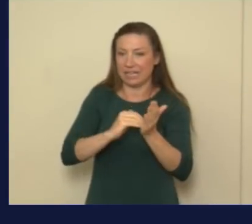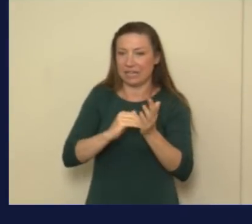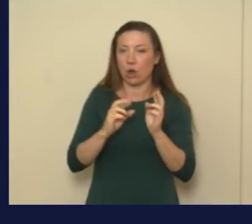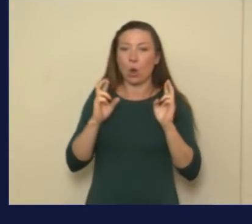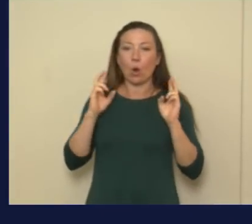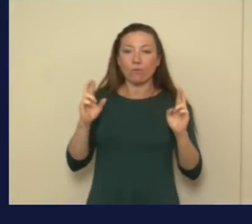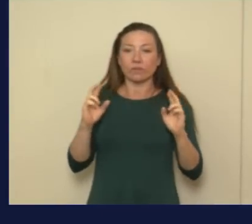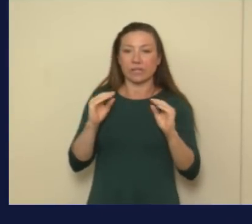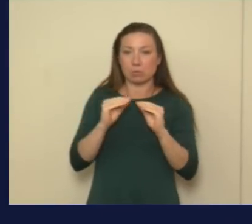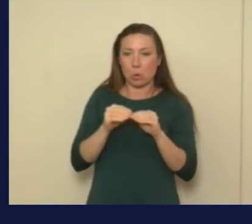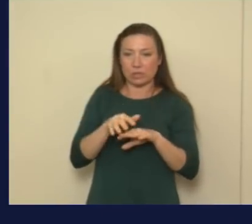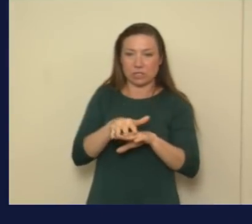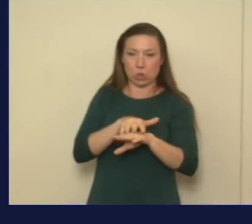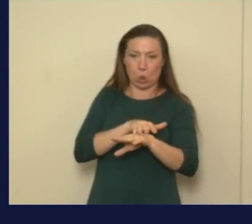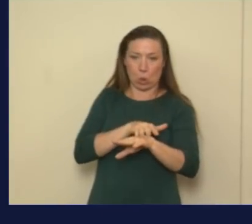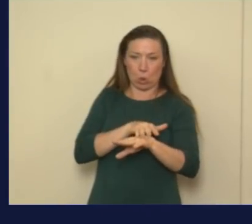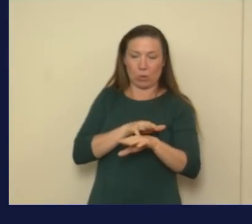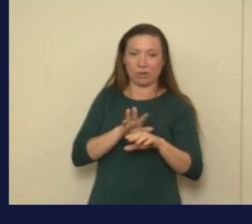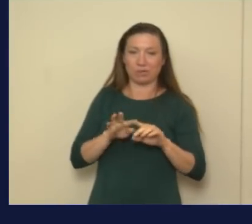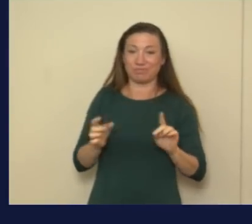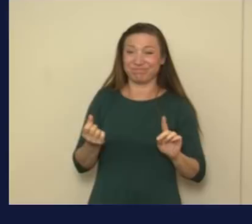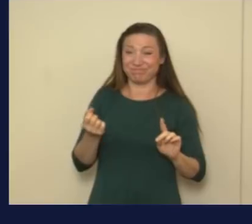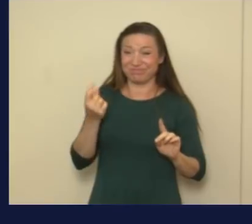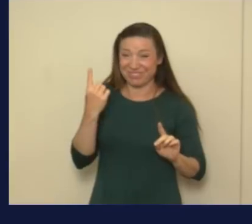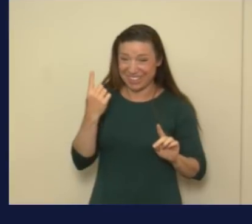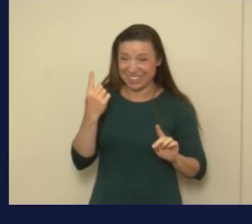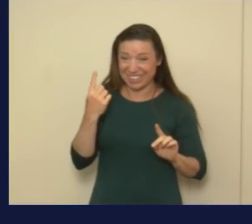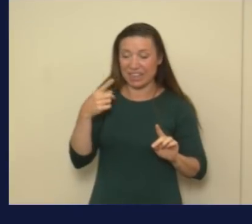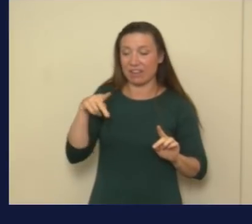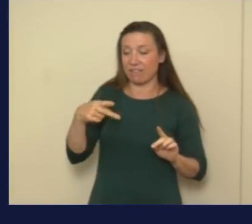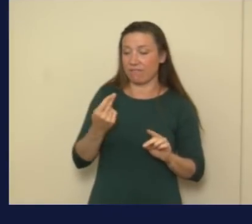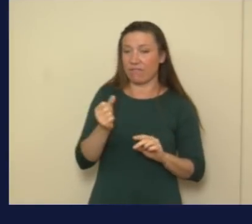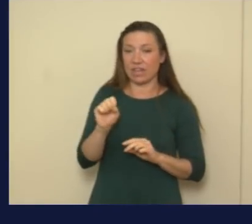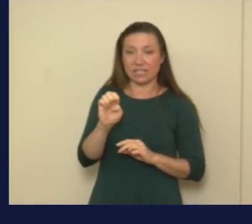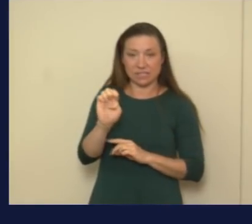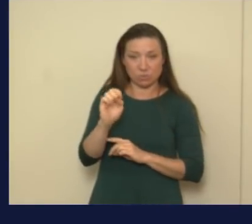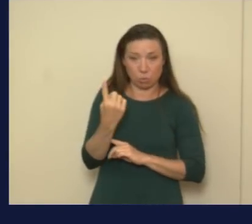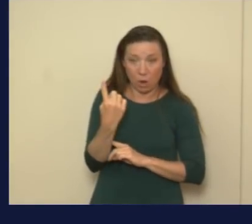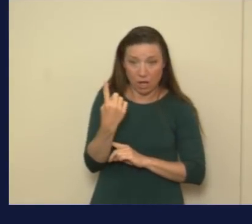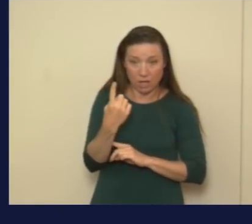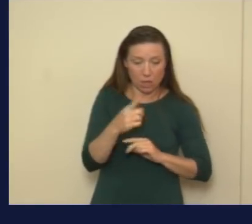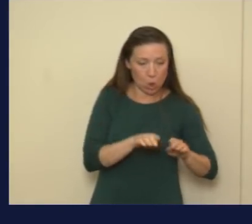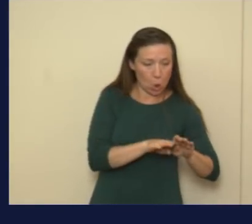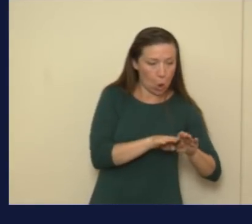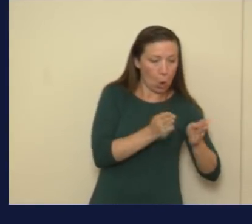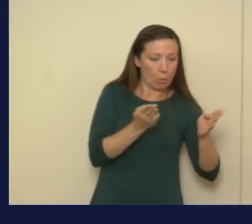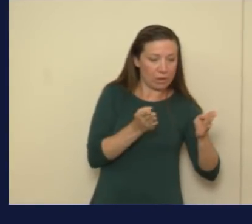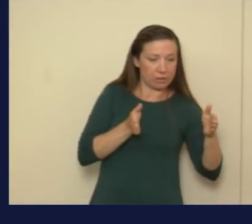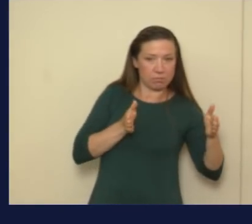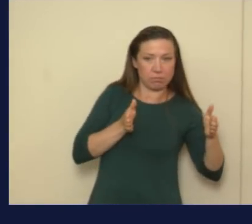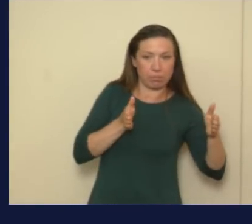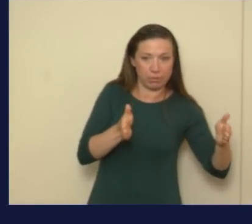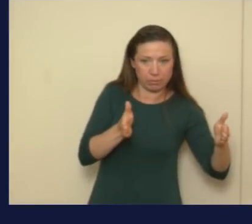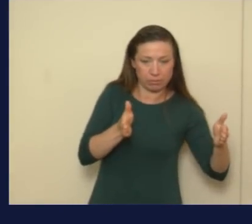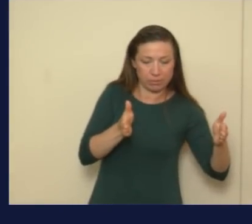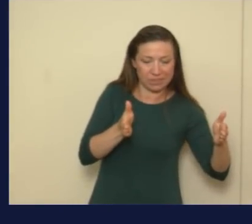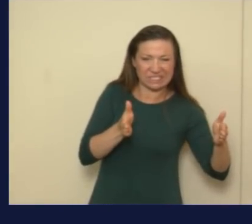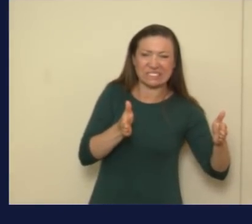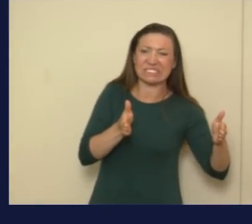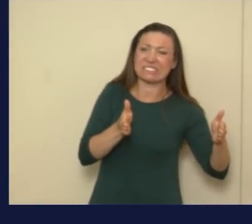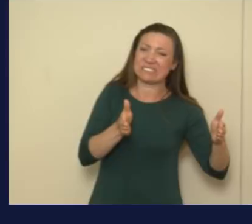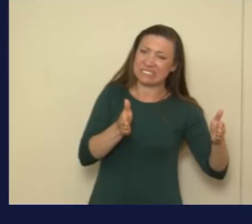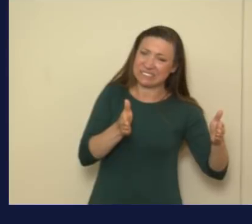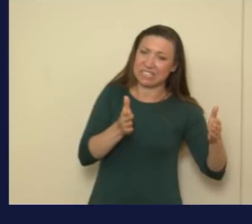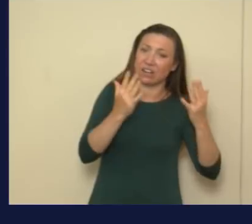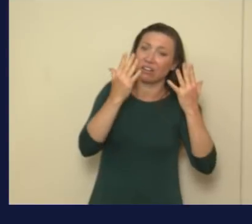the second round of phase 1 openings in that time frame, and New Mexicans, unfortunately, don't appear, based